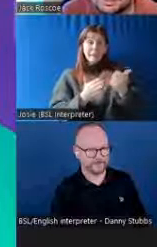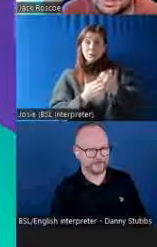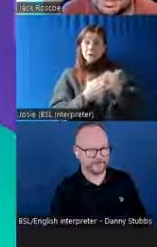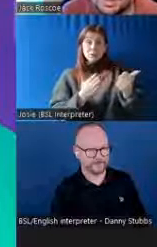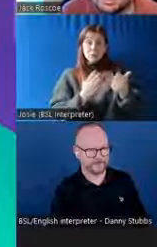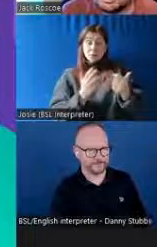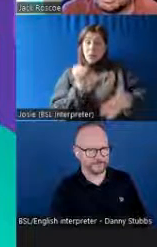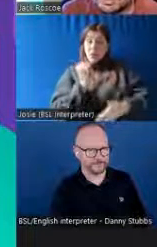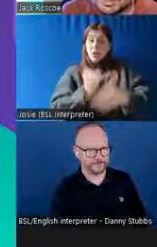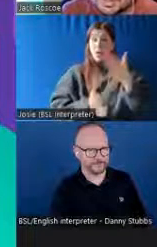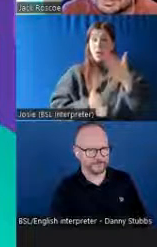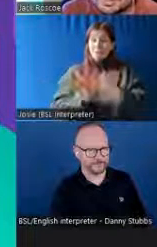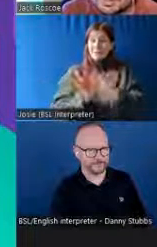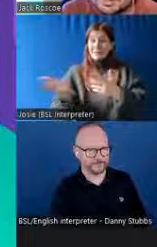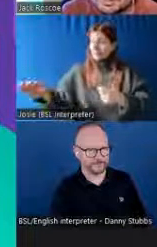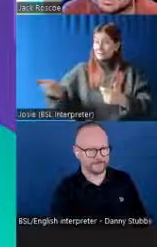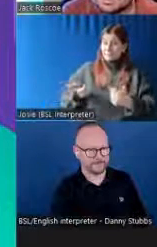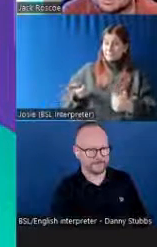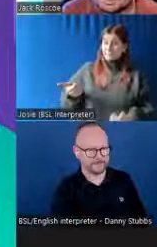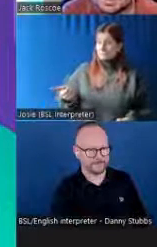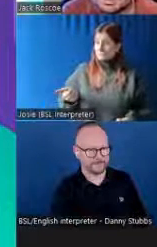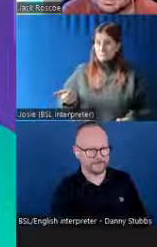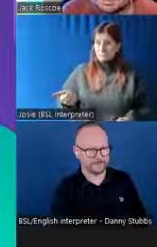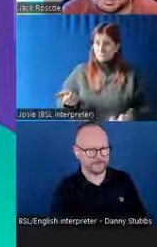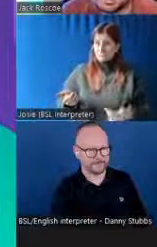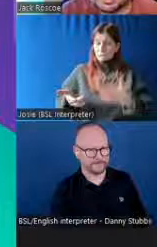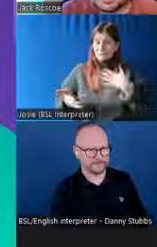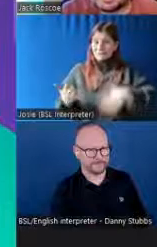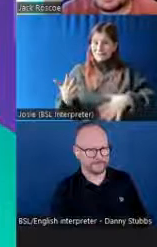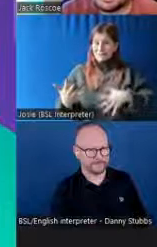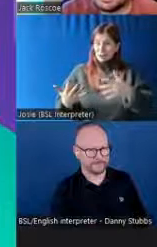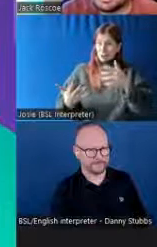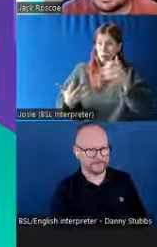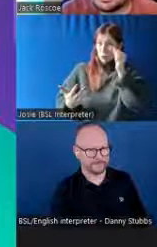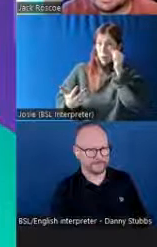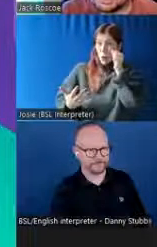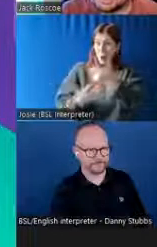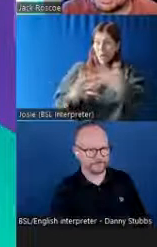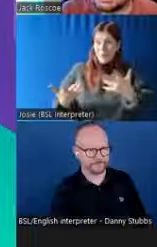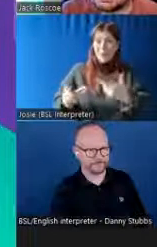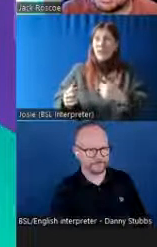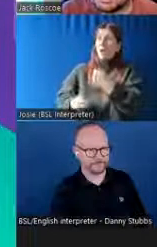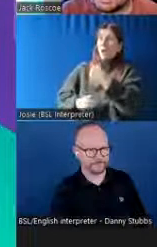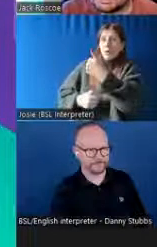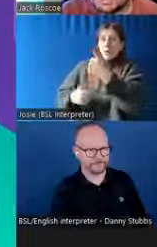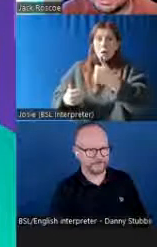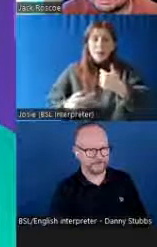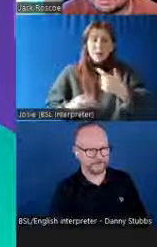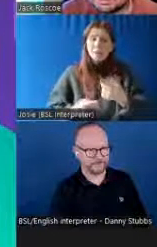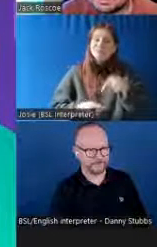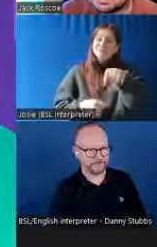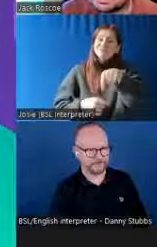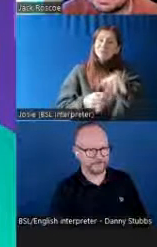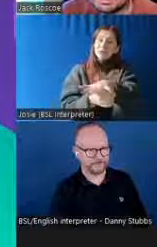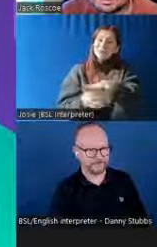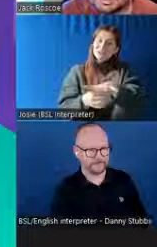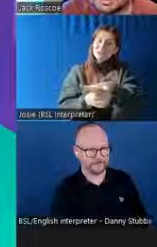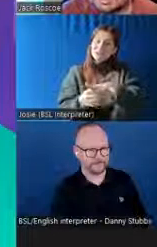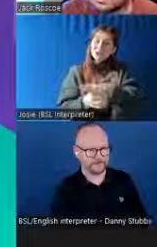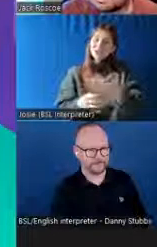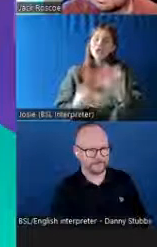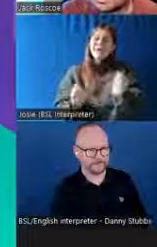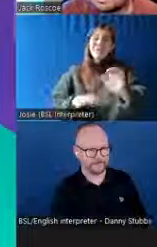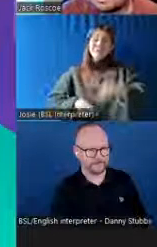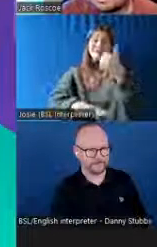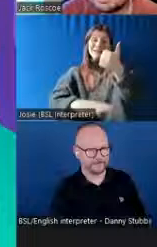to help. But in this case, an installation was placed in a shopping centre, and the number of people who engaged with it was given as